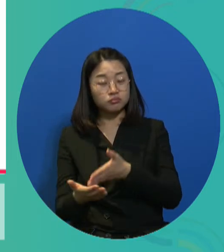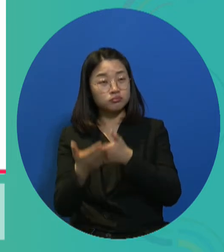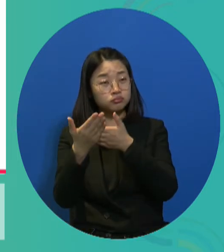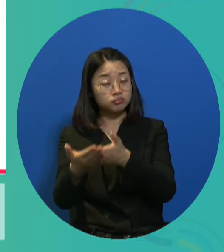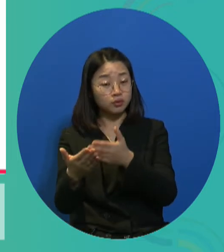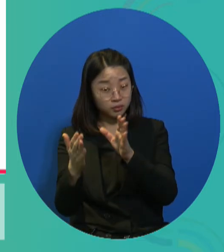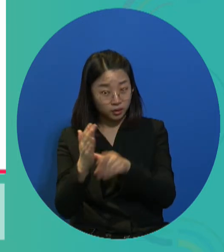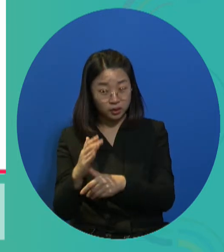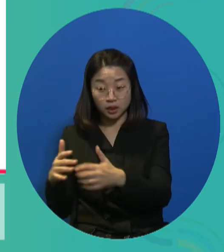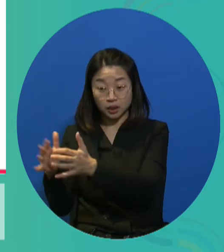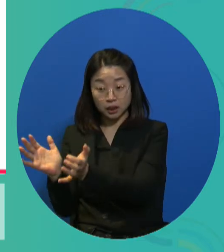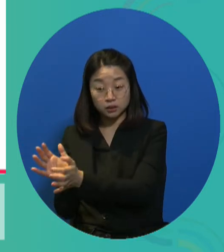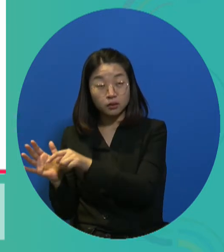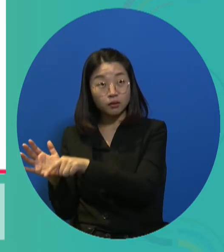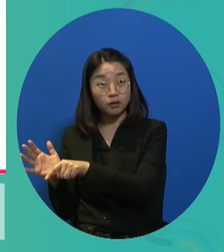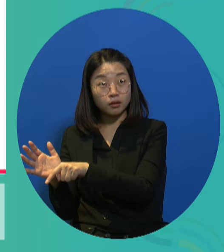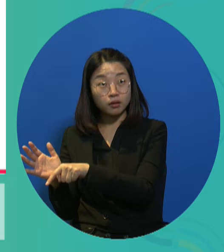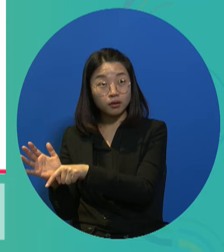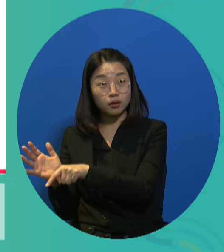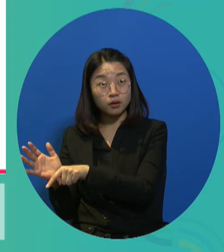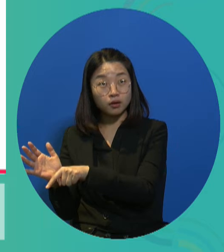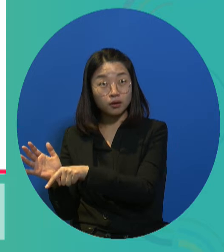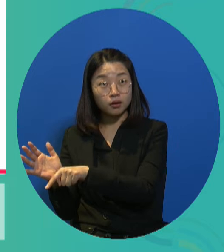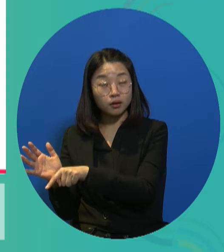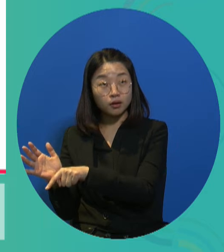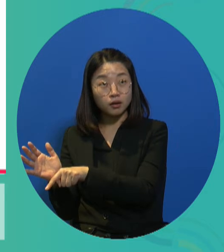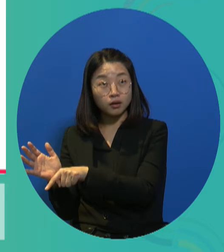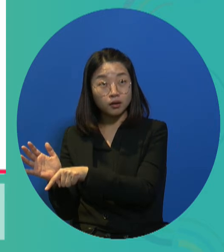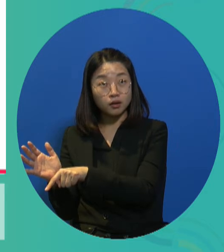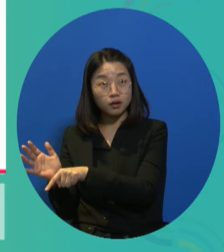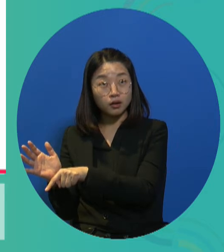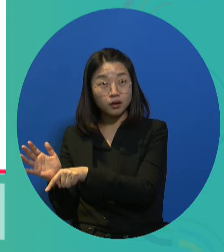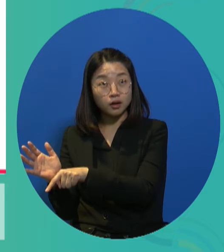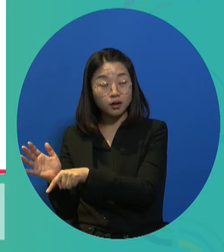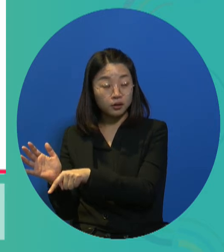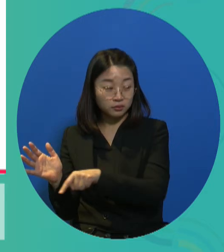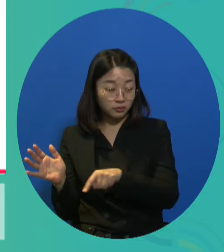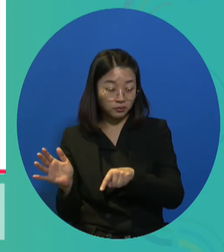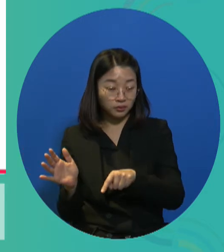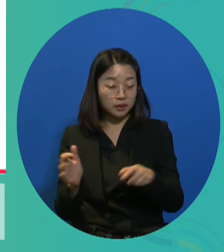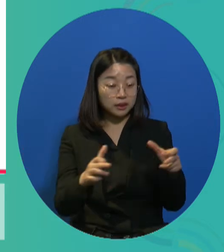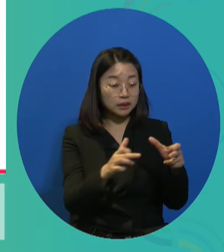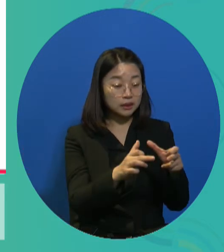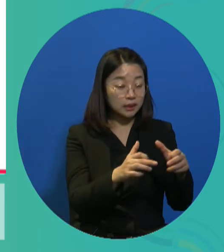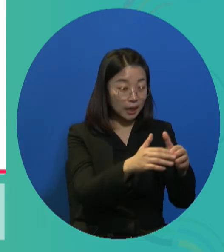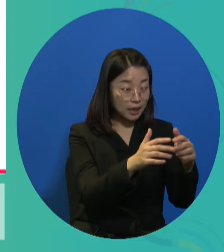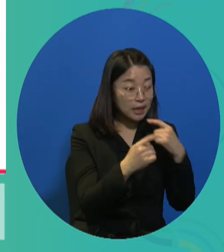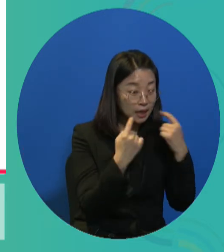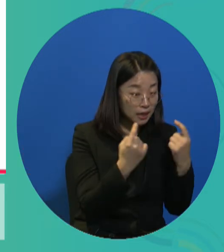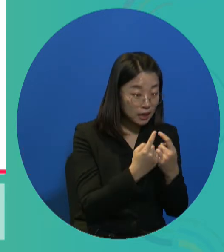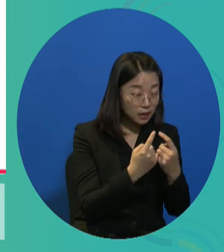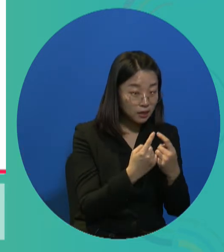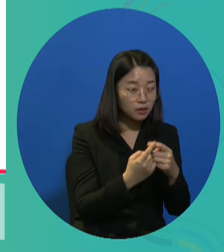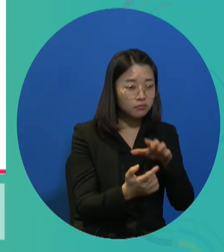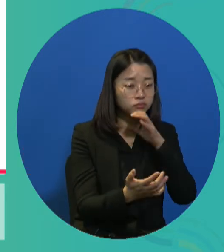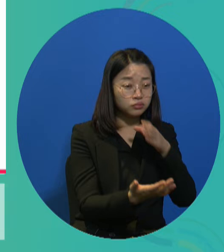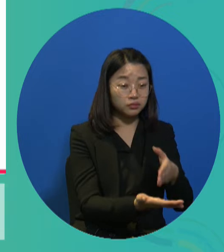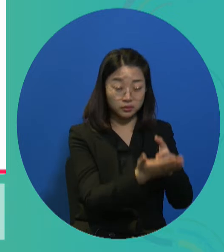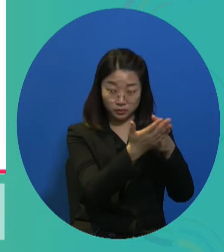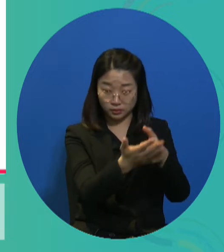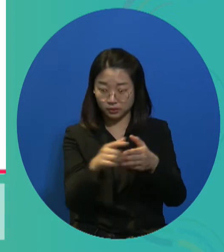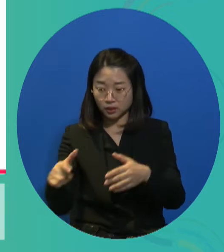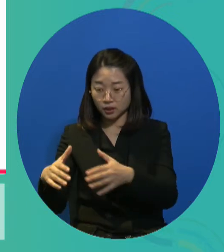And as for an inquiry initiated by the committee, victims do not need to come